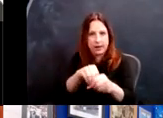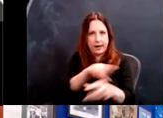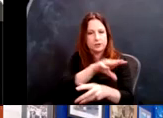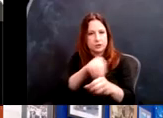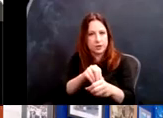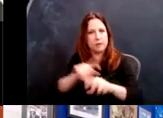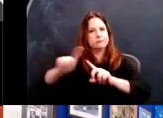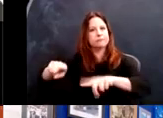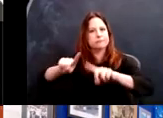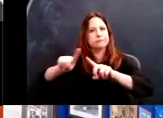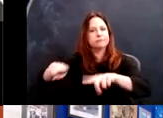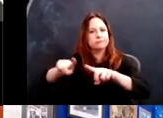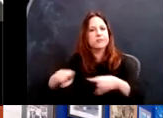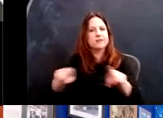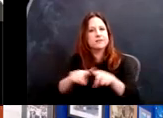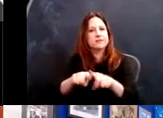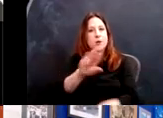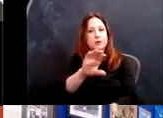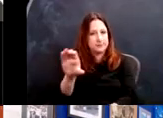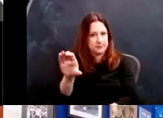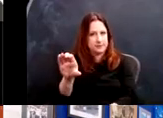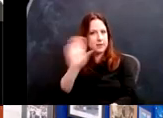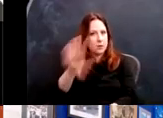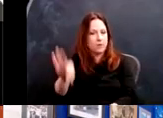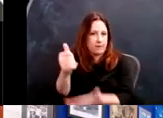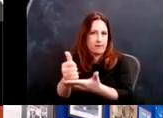of these recovery community centers, they will find what they need.